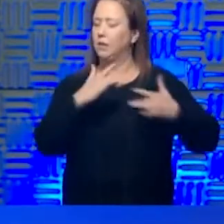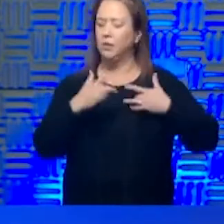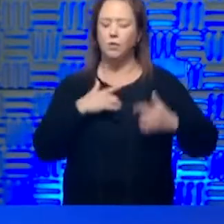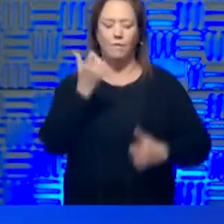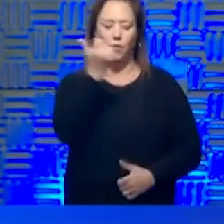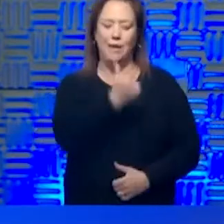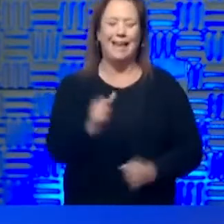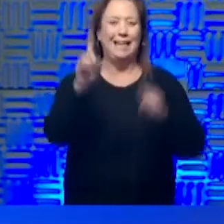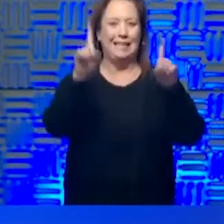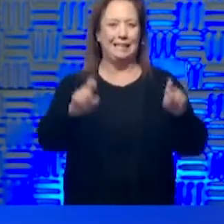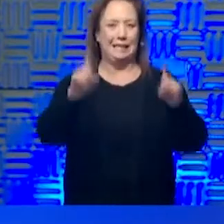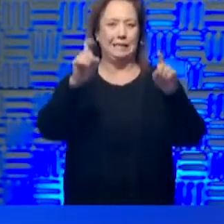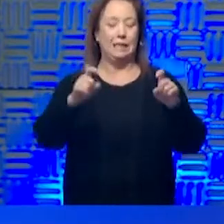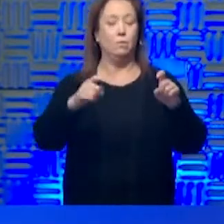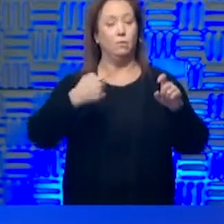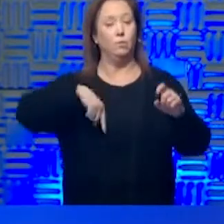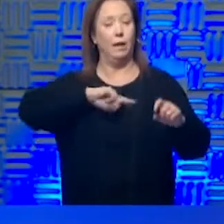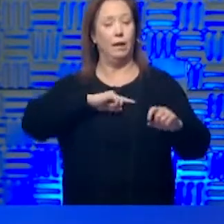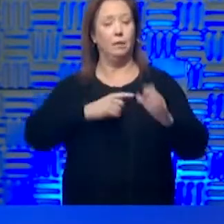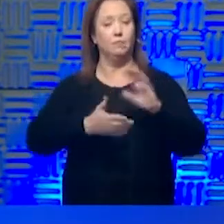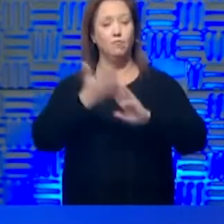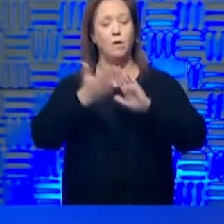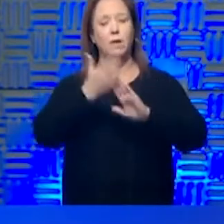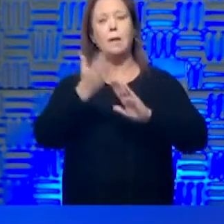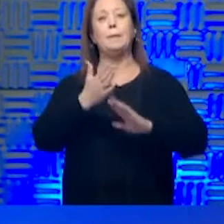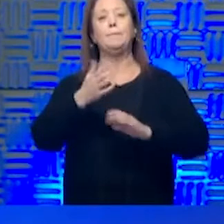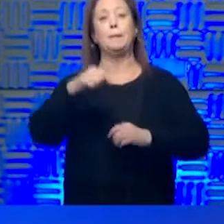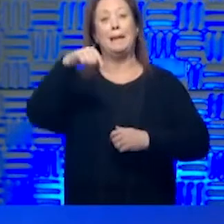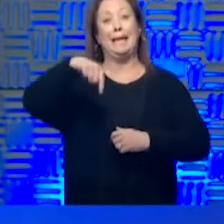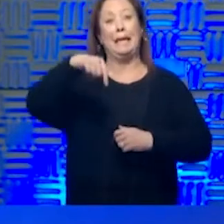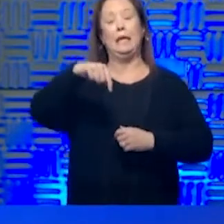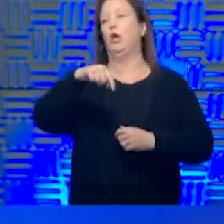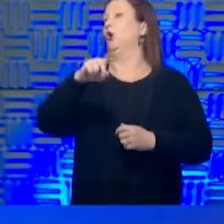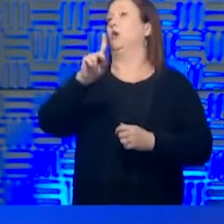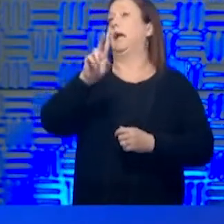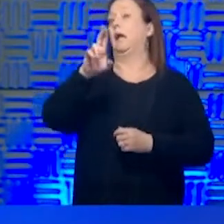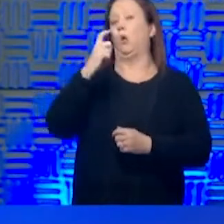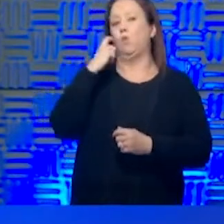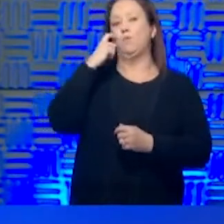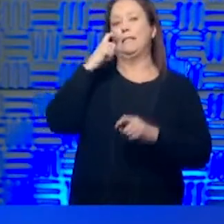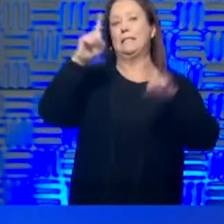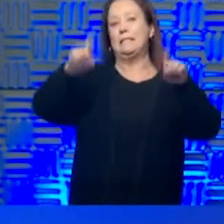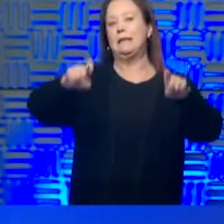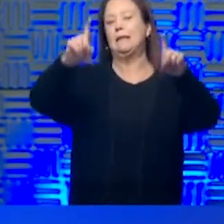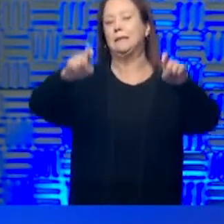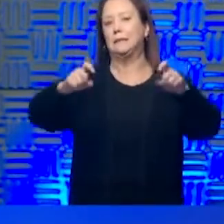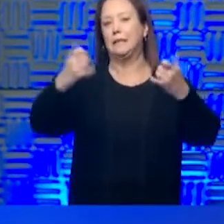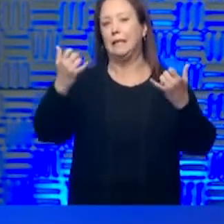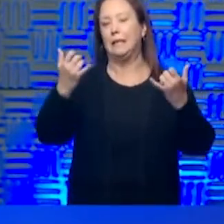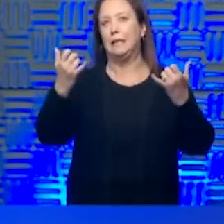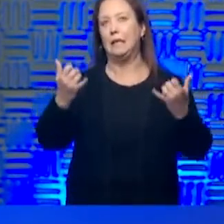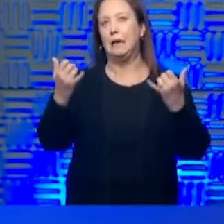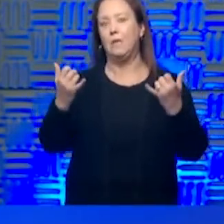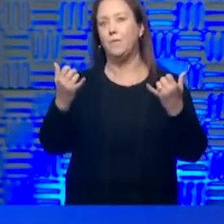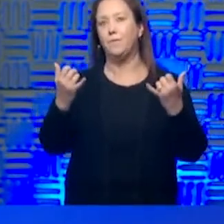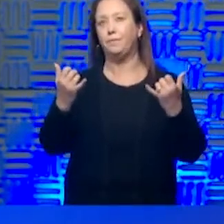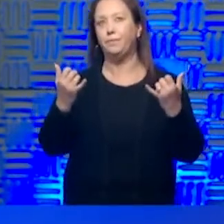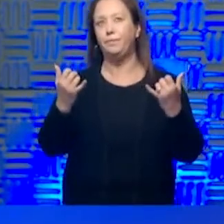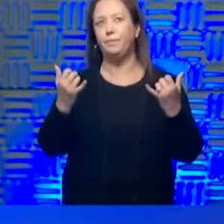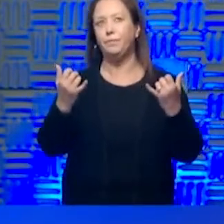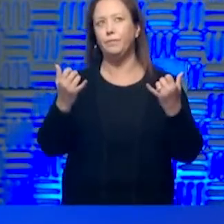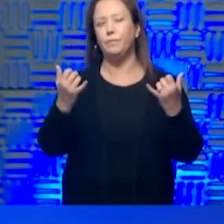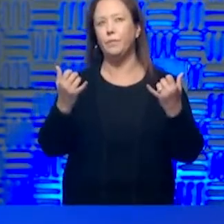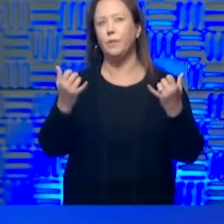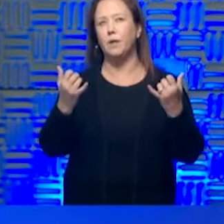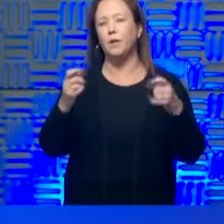test that we run as physicians. But just from internal numbers, from our recent tests that we're doing in-house, we